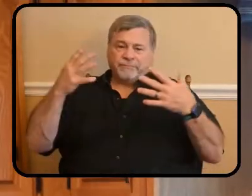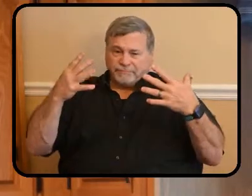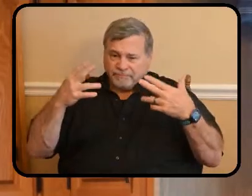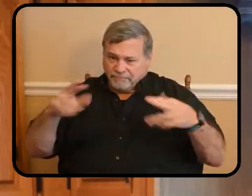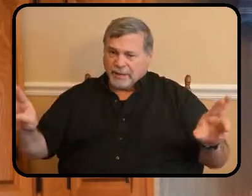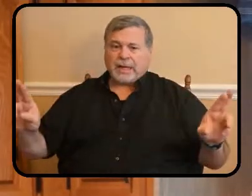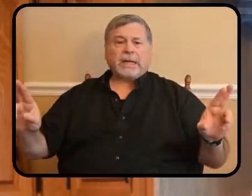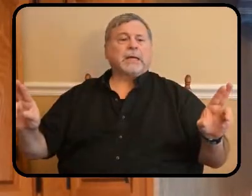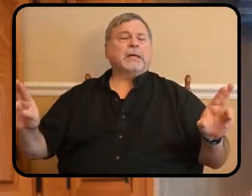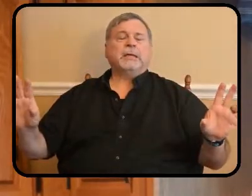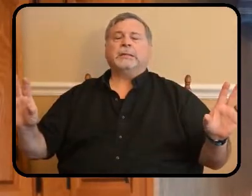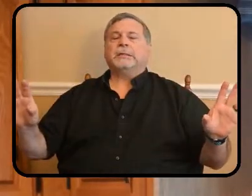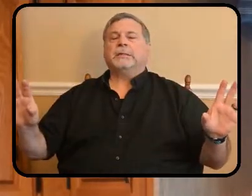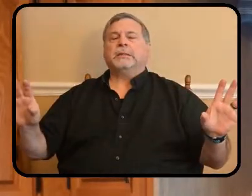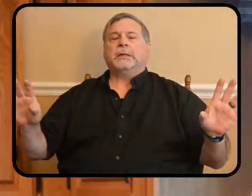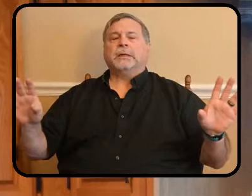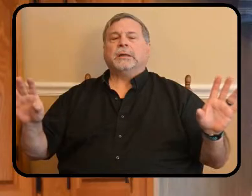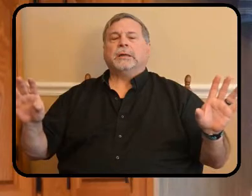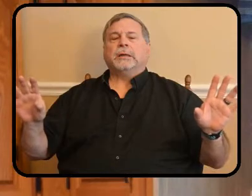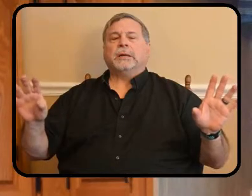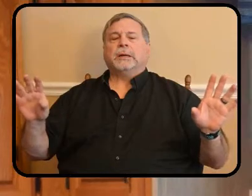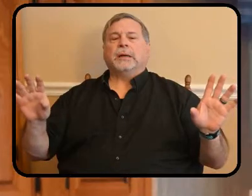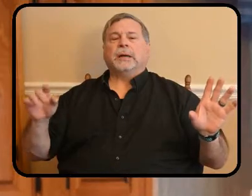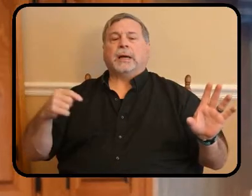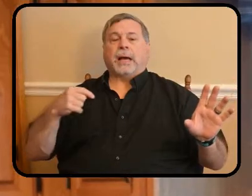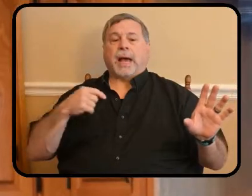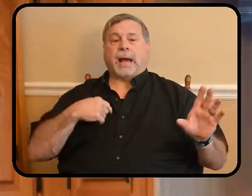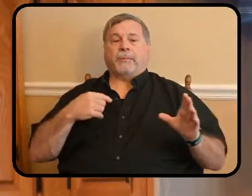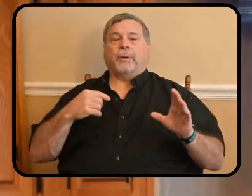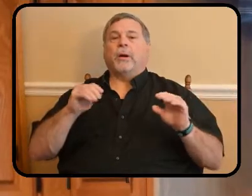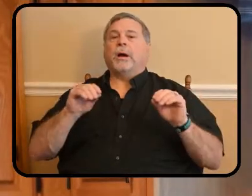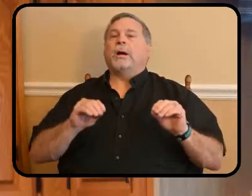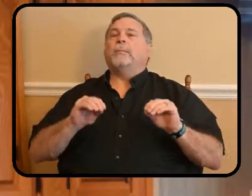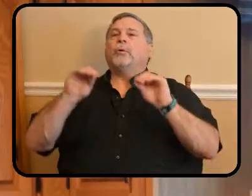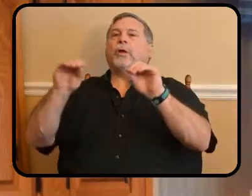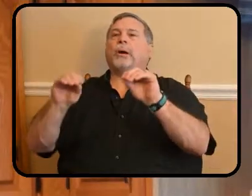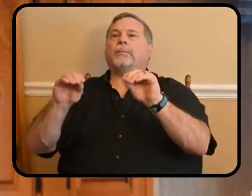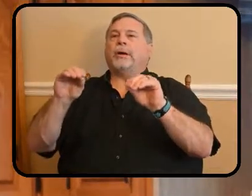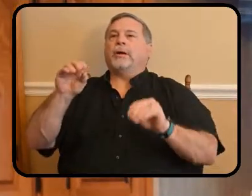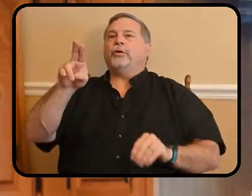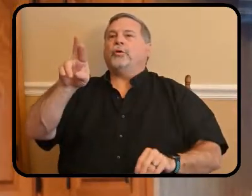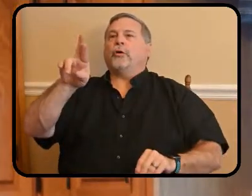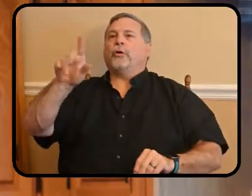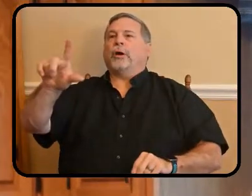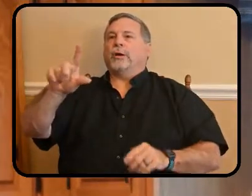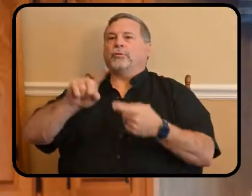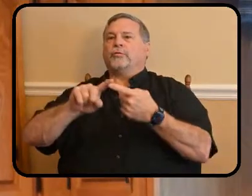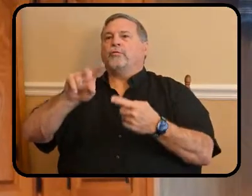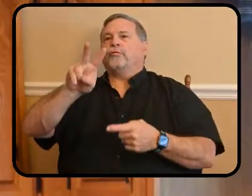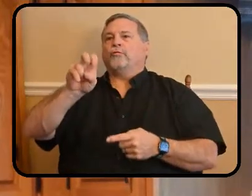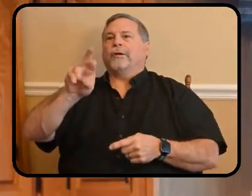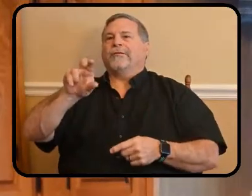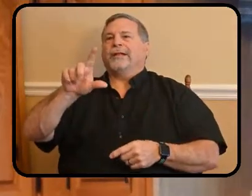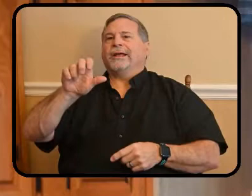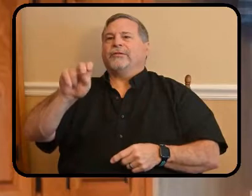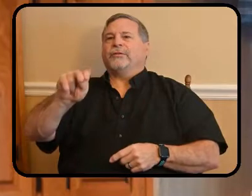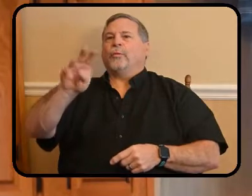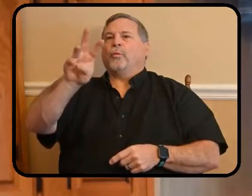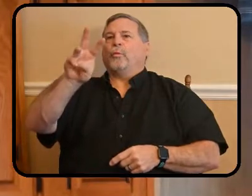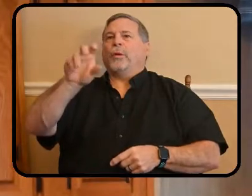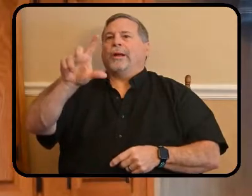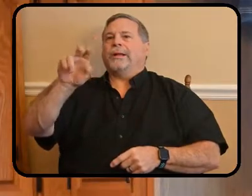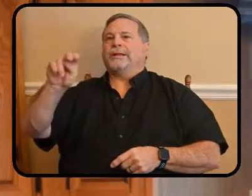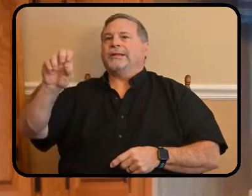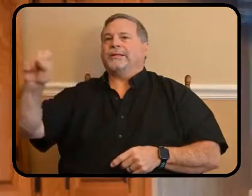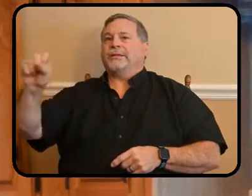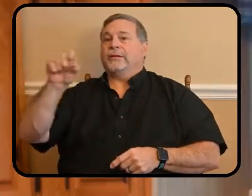is, you're done and good to go. Now I'm going to post a link to revelationwellness.org, and you can go there,